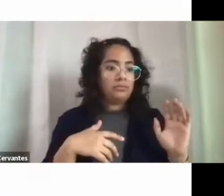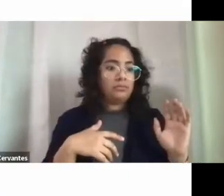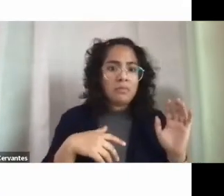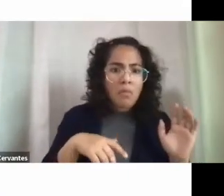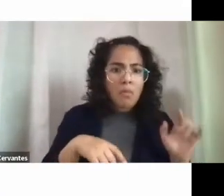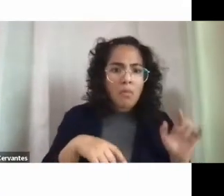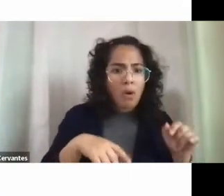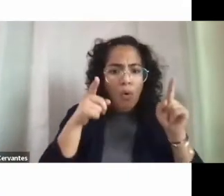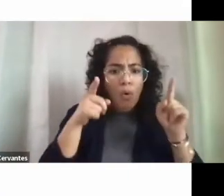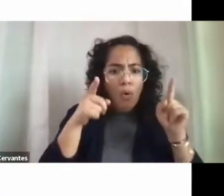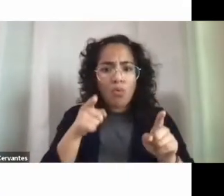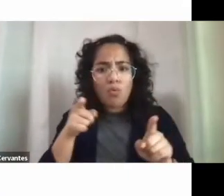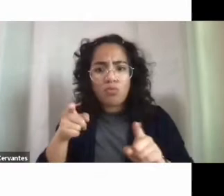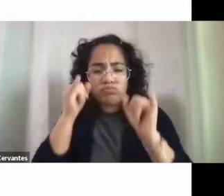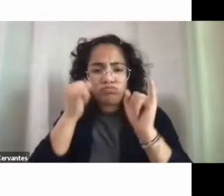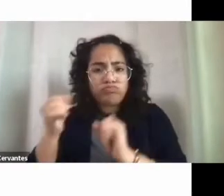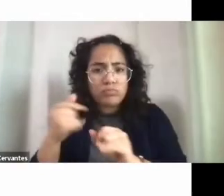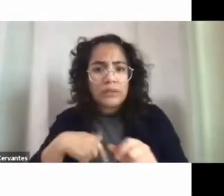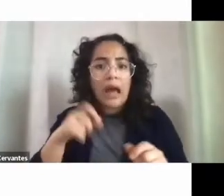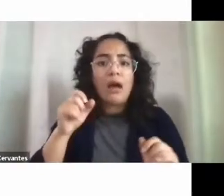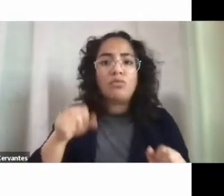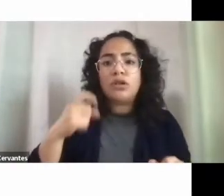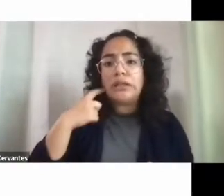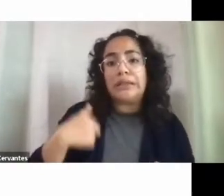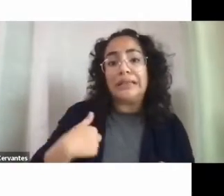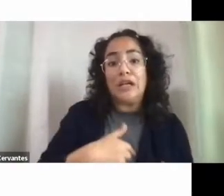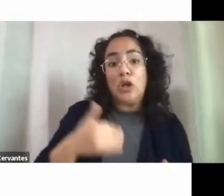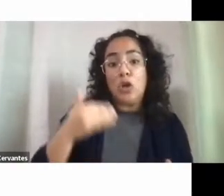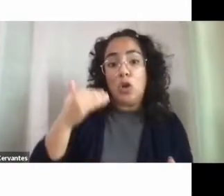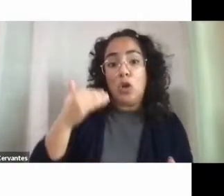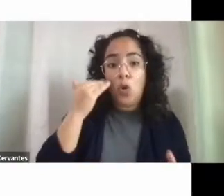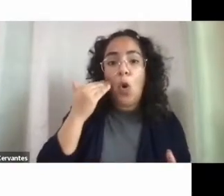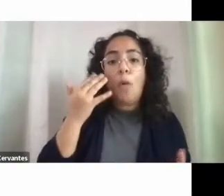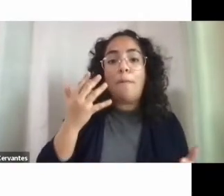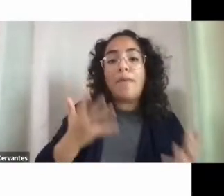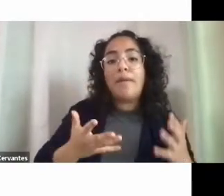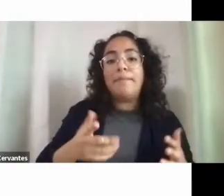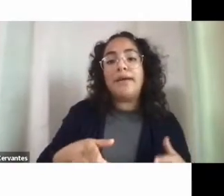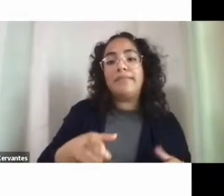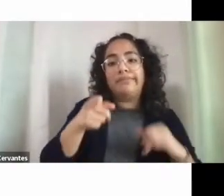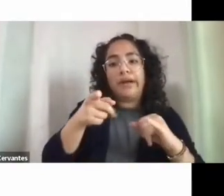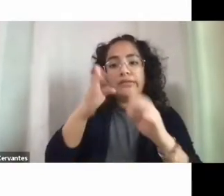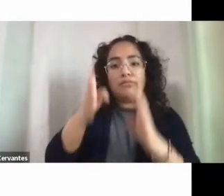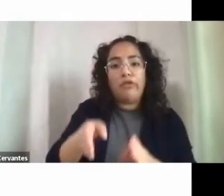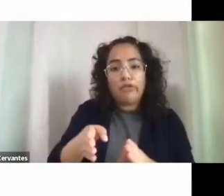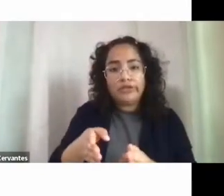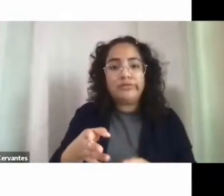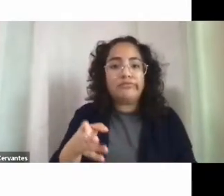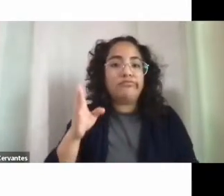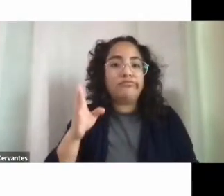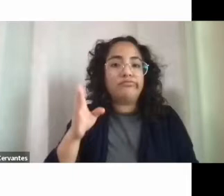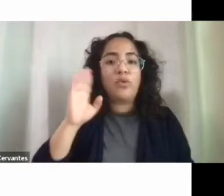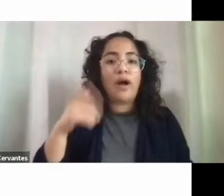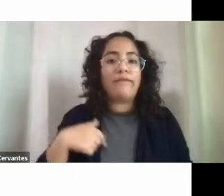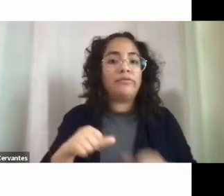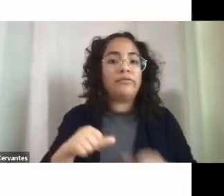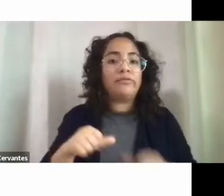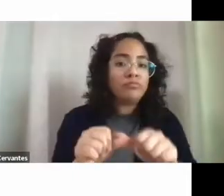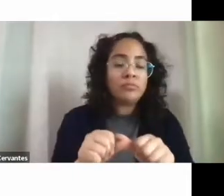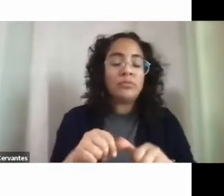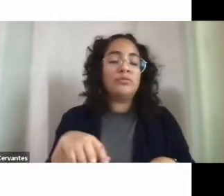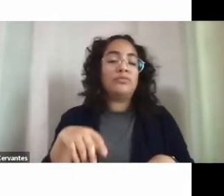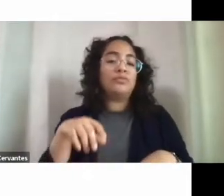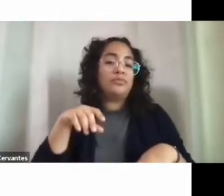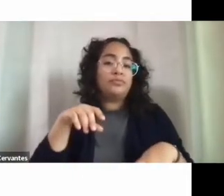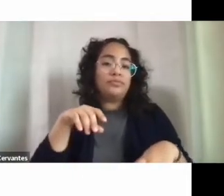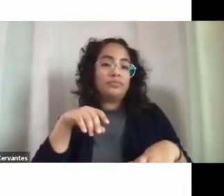may make somebody more likely to experience long COVID. This includes female sex, middle age, so not necessarily